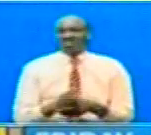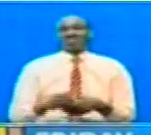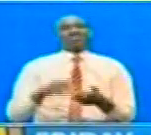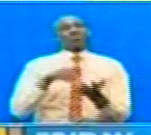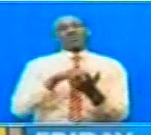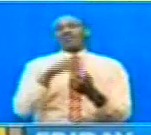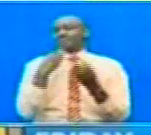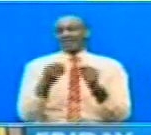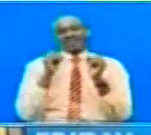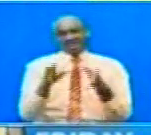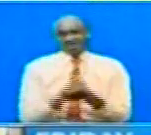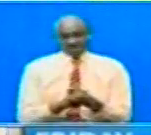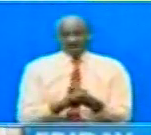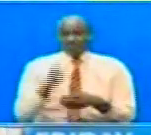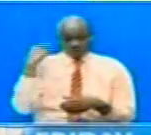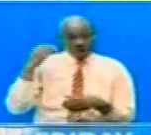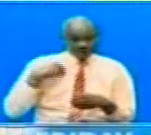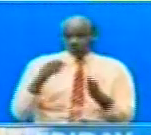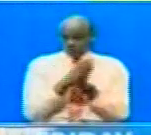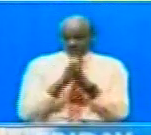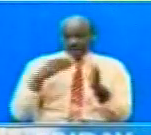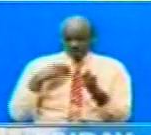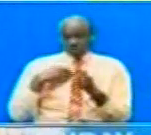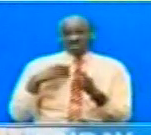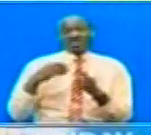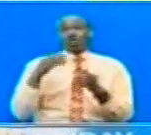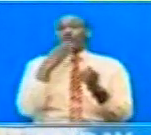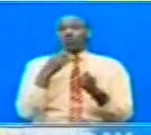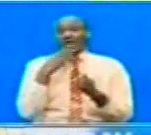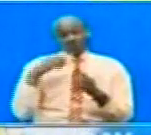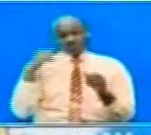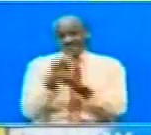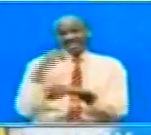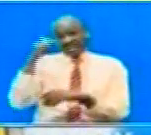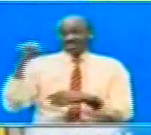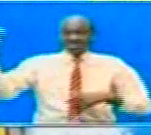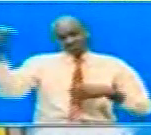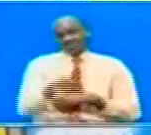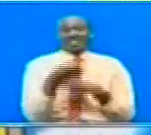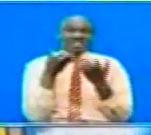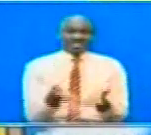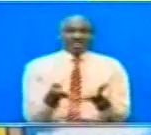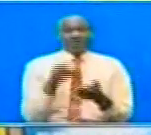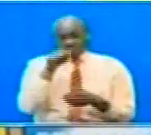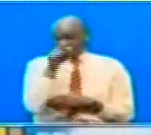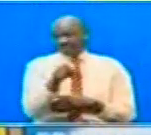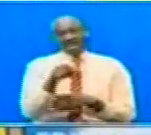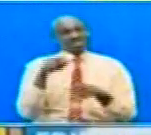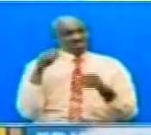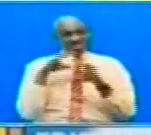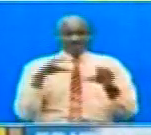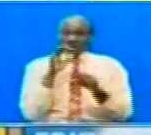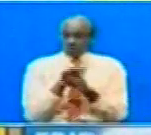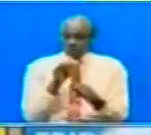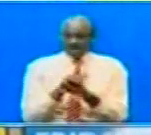There was the issue of the sugar importation. There we lost 1.2 billion or thereabouts. And there are several other issues that